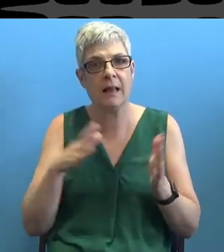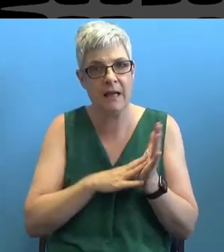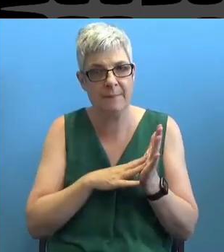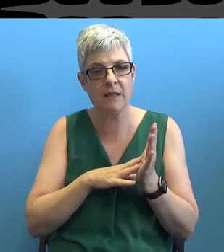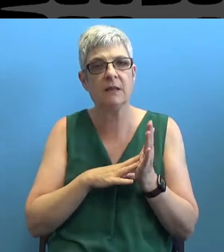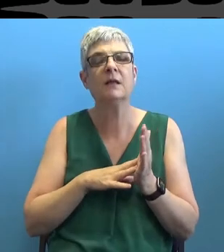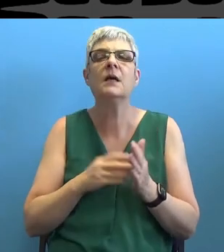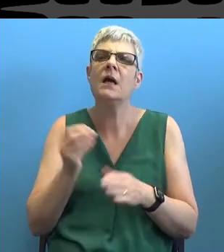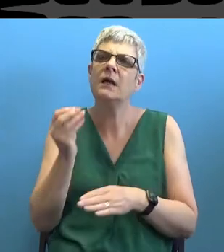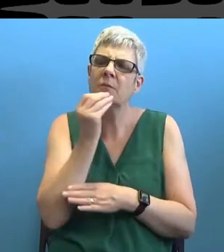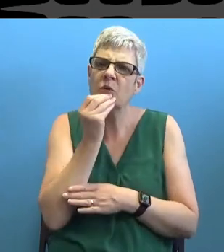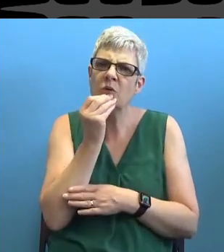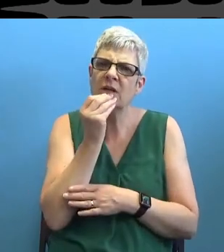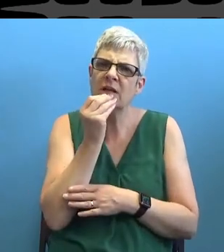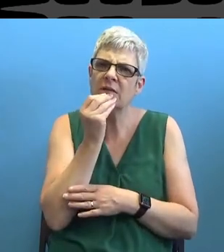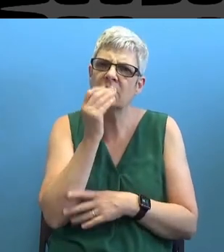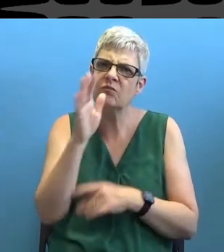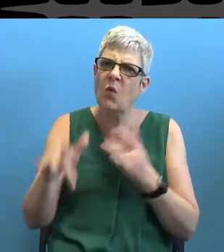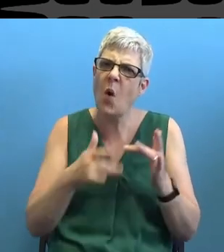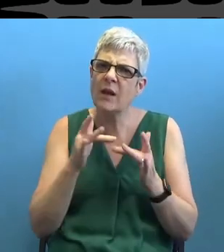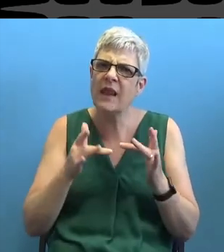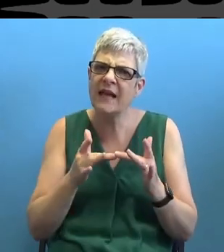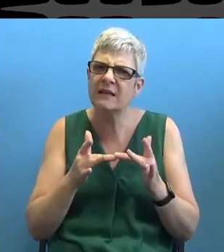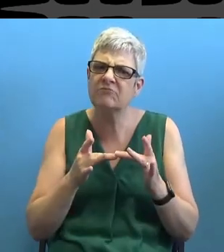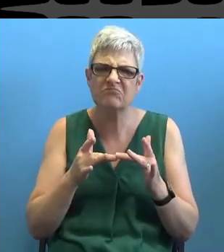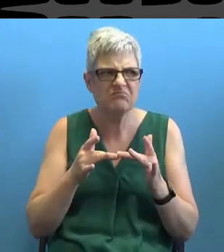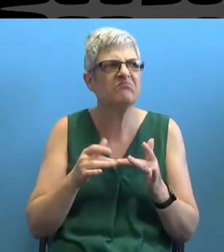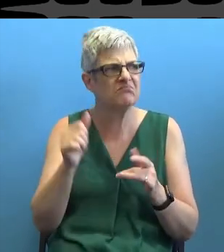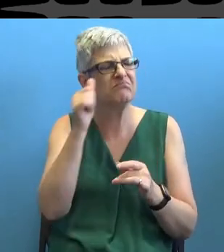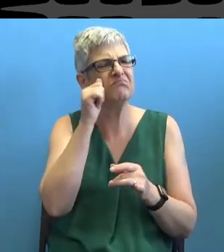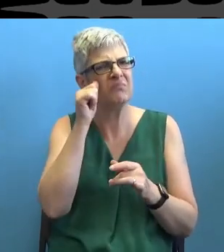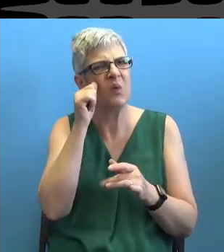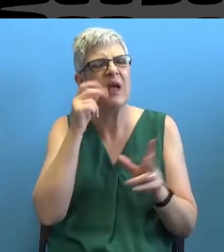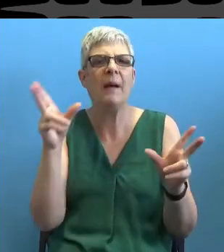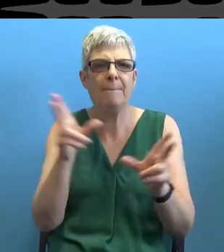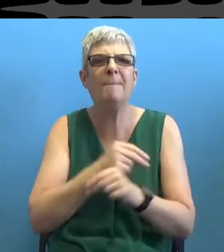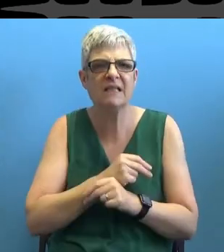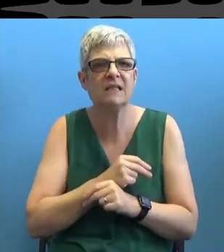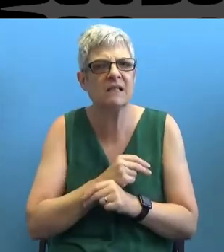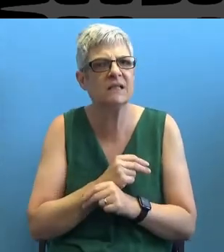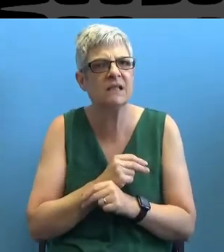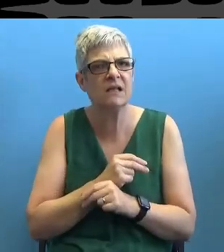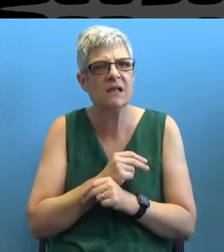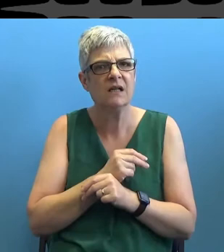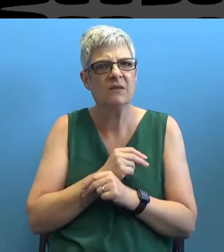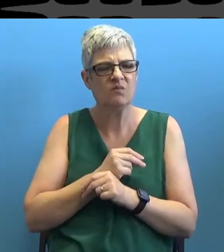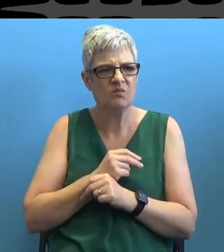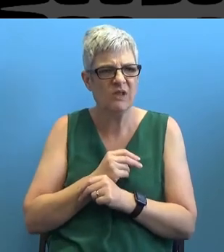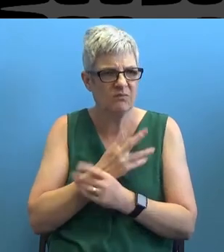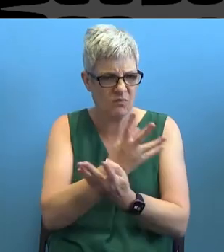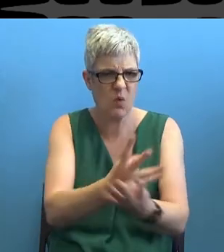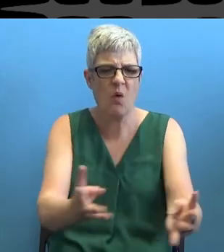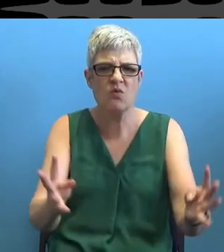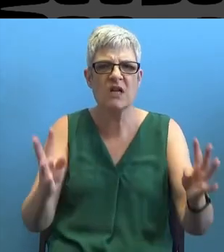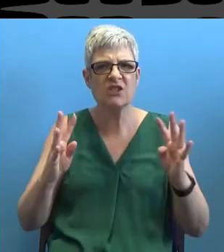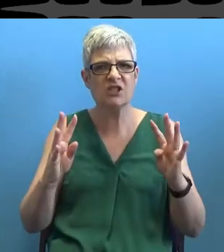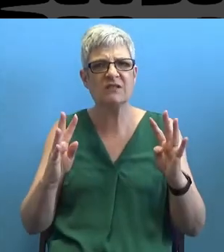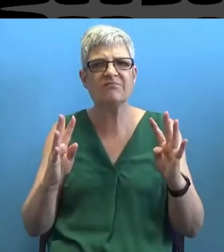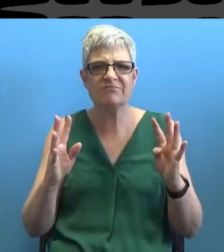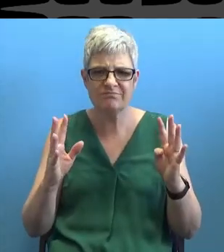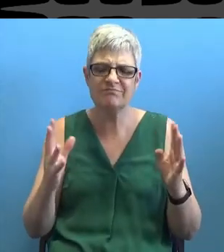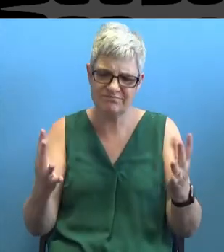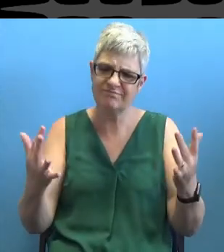I'm most keenly aware and miss the congregation being gathered. I'm more keenly aware not only